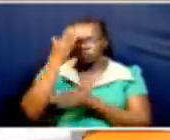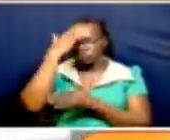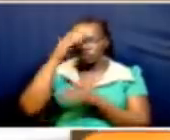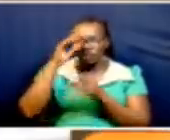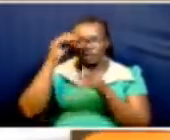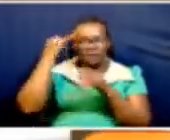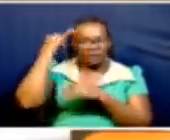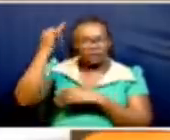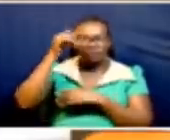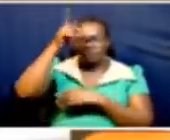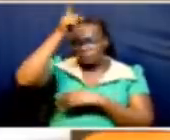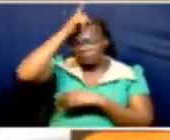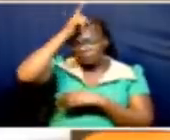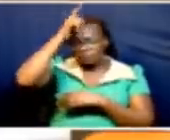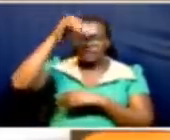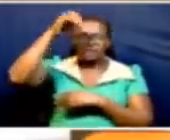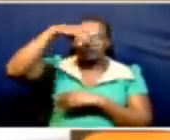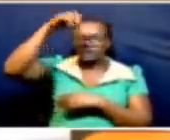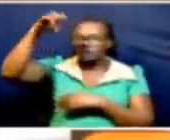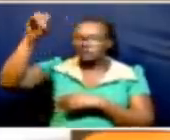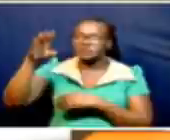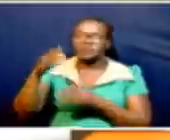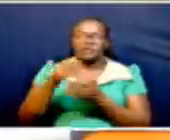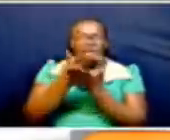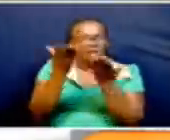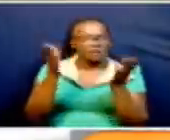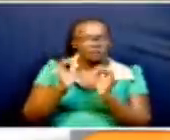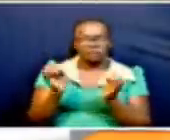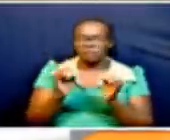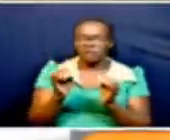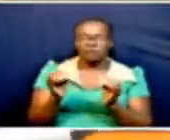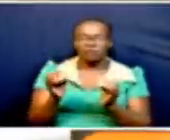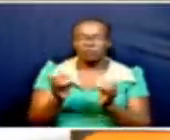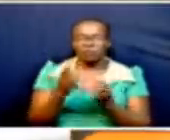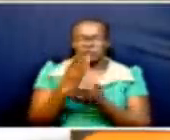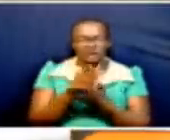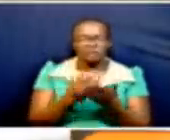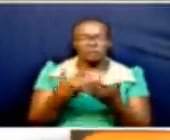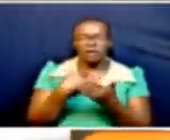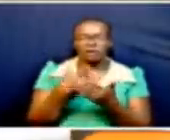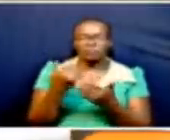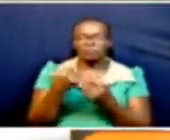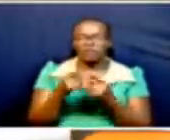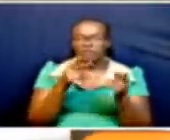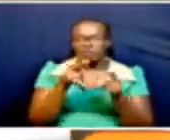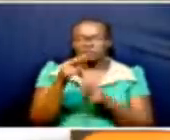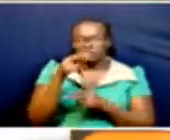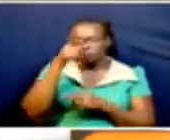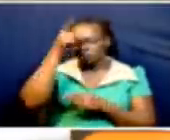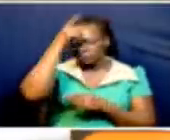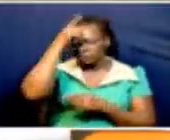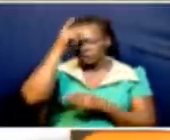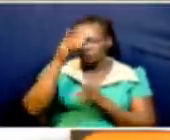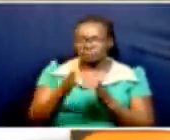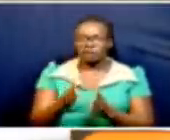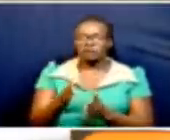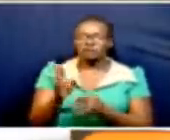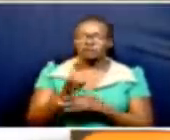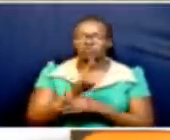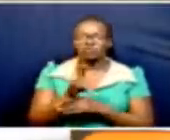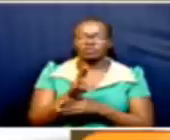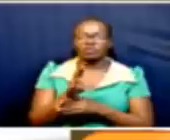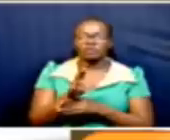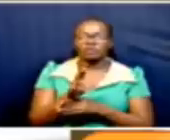not everywhere. It has not been achieved everywhere. So the common mwananchi in the village uses kerosene in the